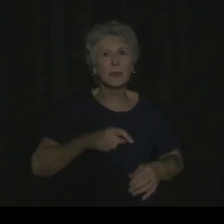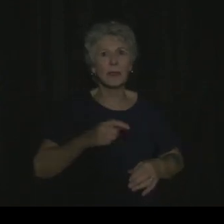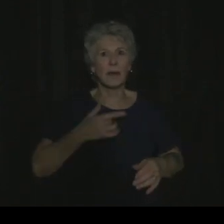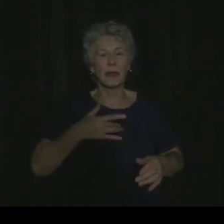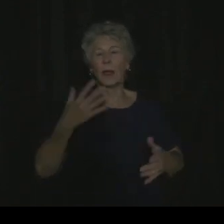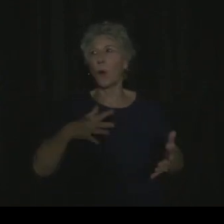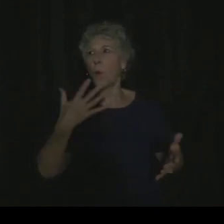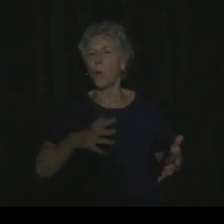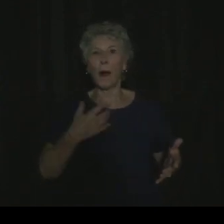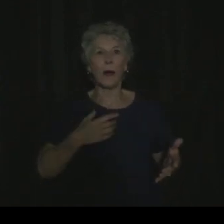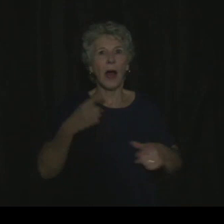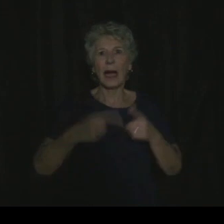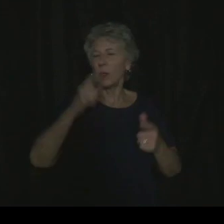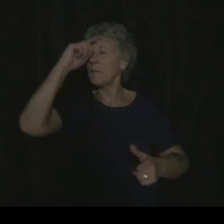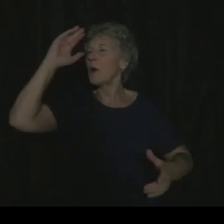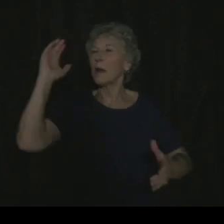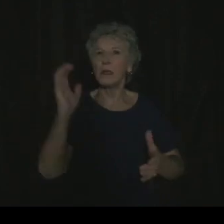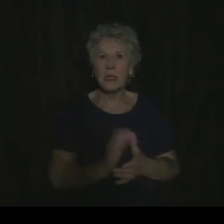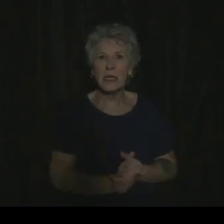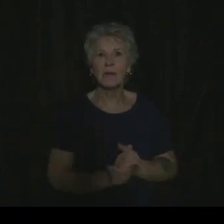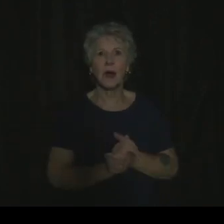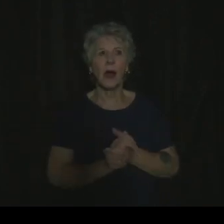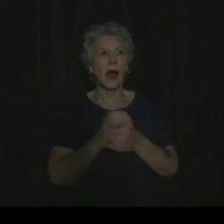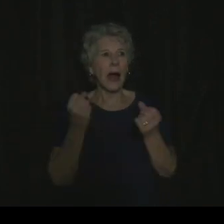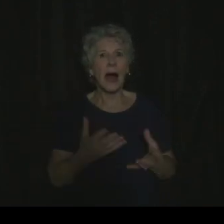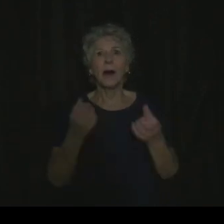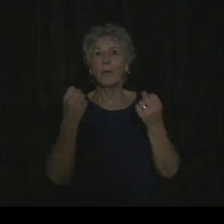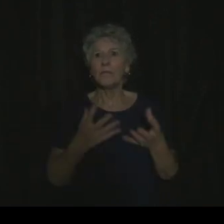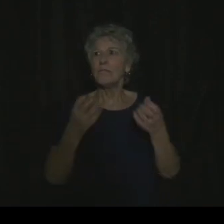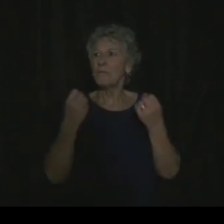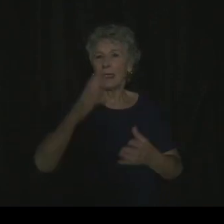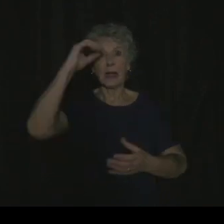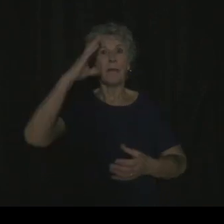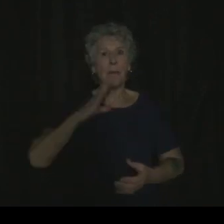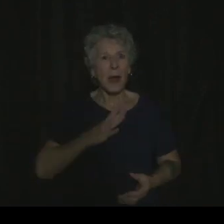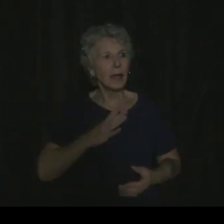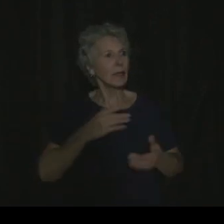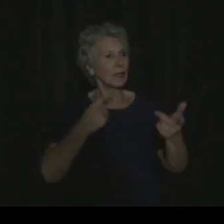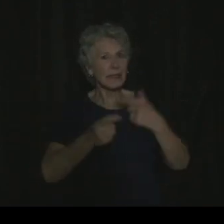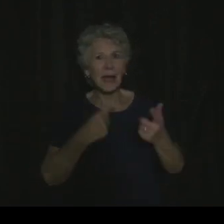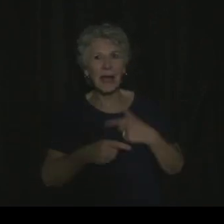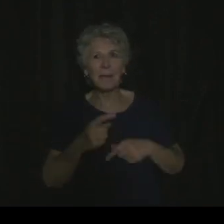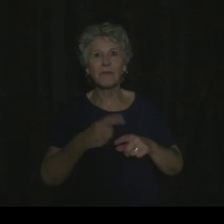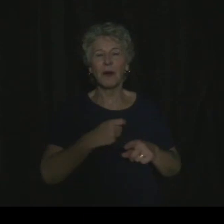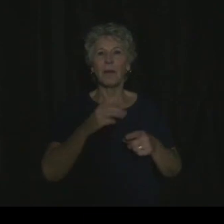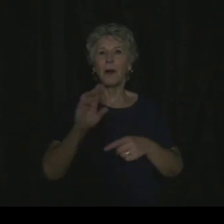it. I could not believe the amount of men that were there on the Washington